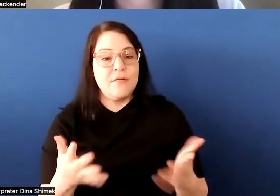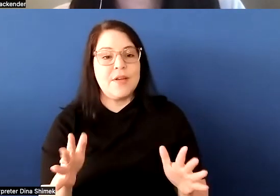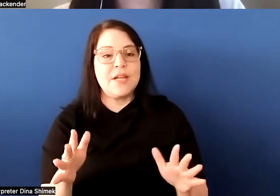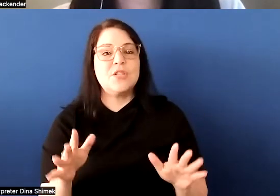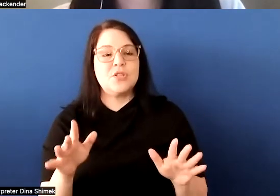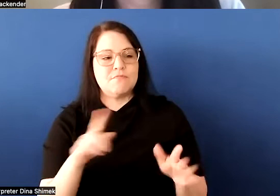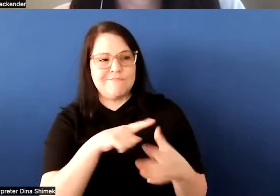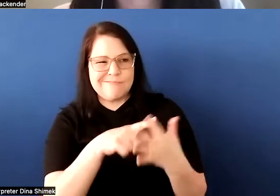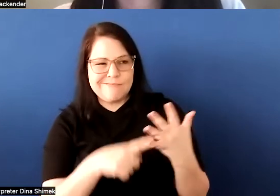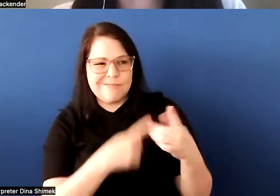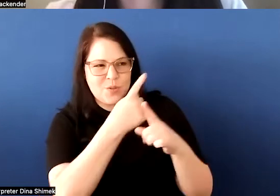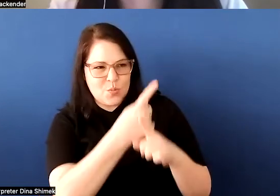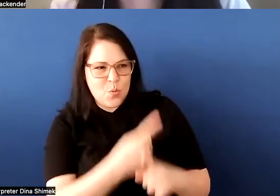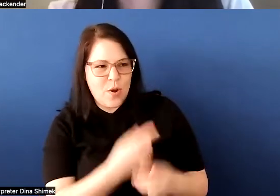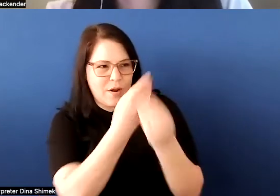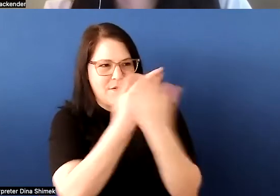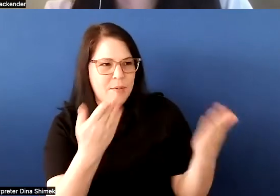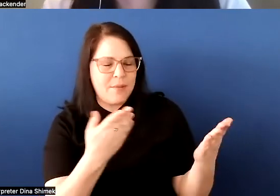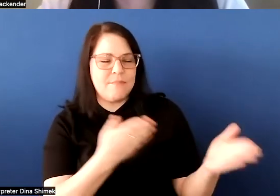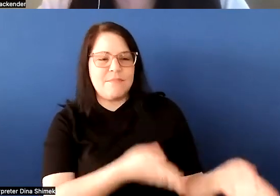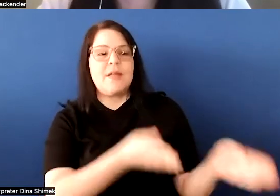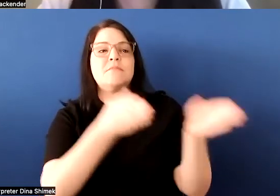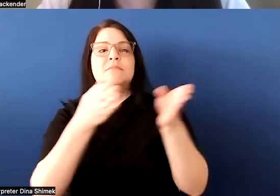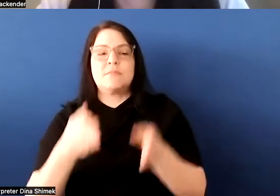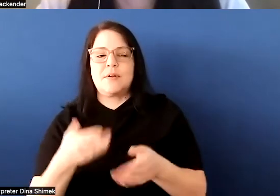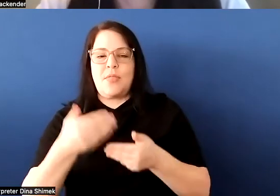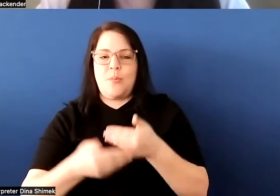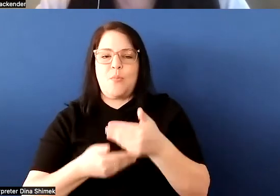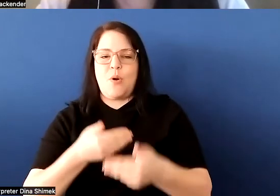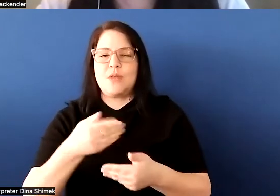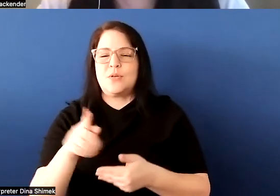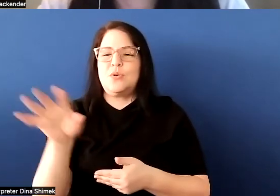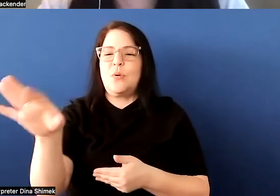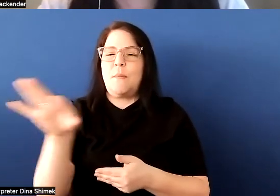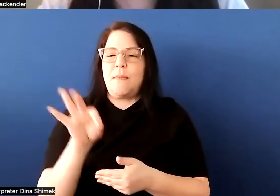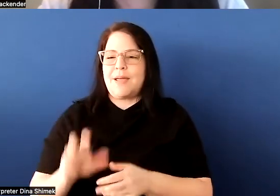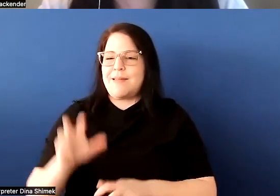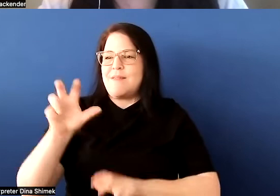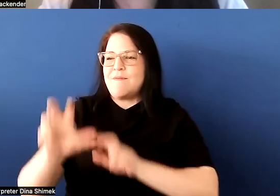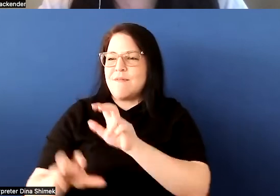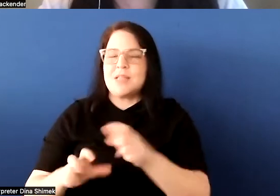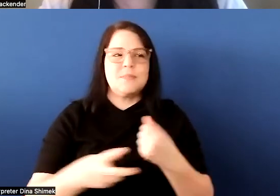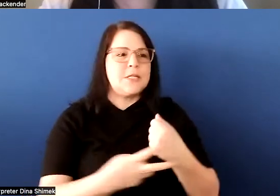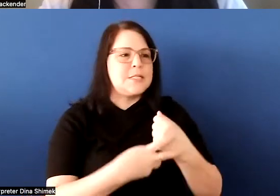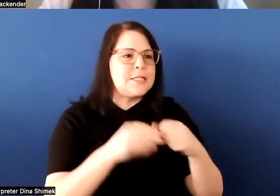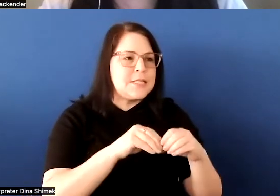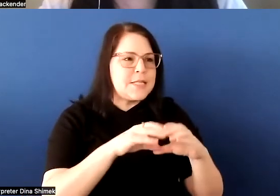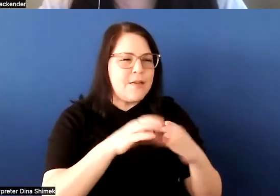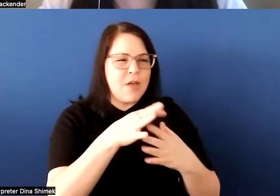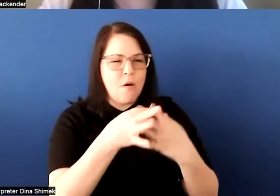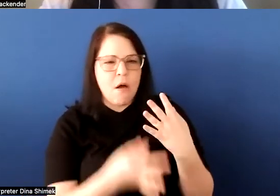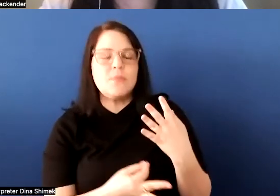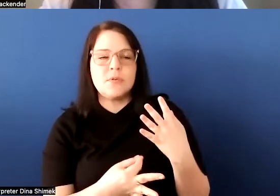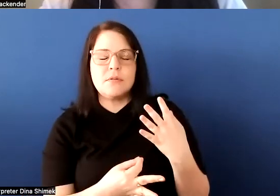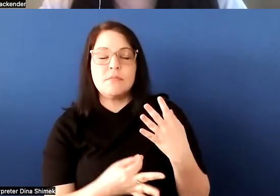that everything is correct, and then you go to the process of actually selecting your investments and savings options. The